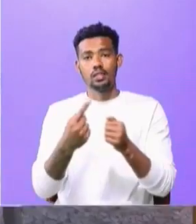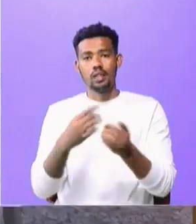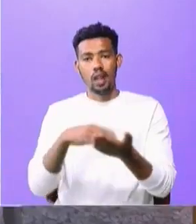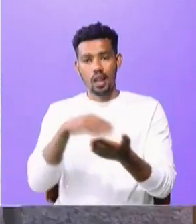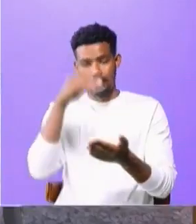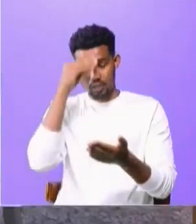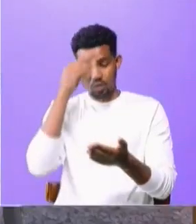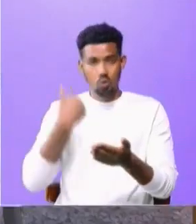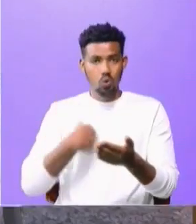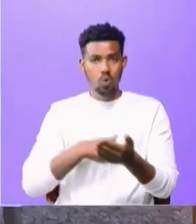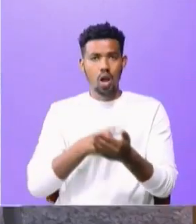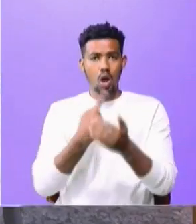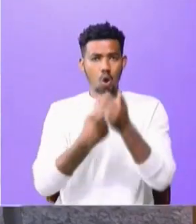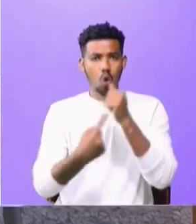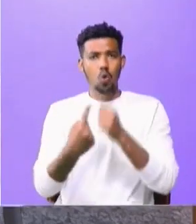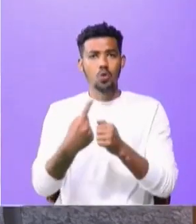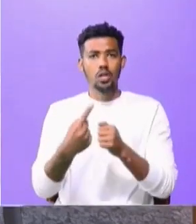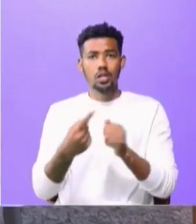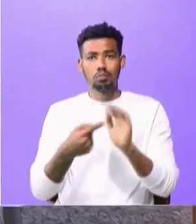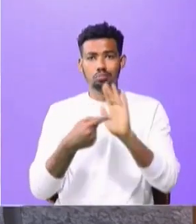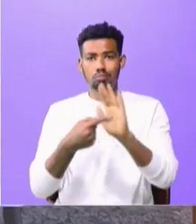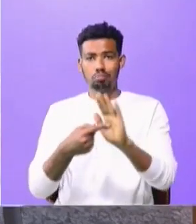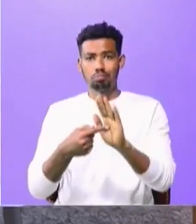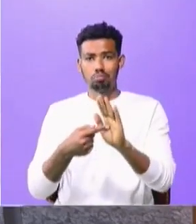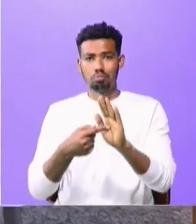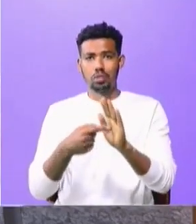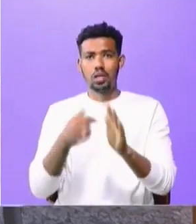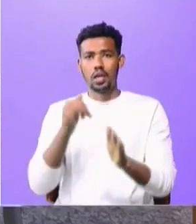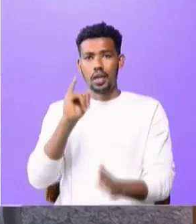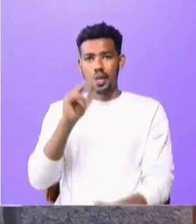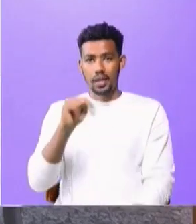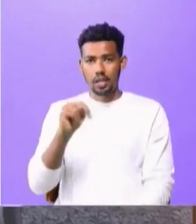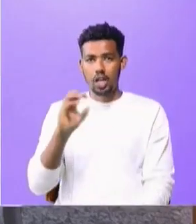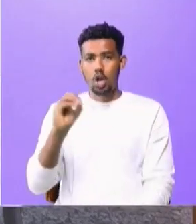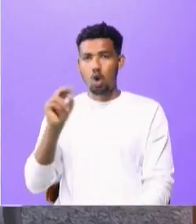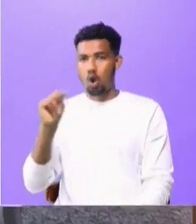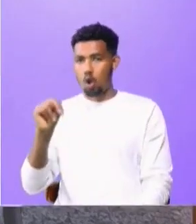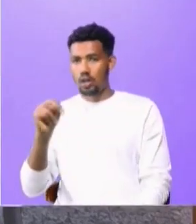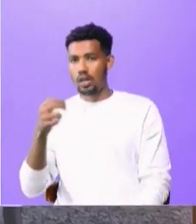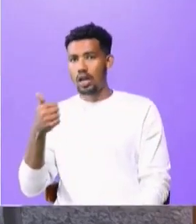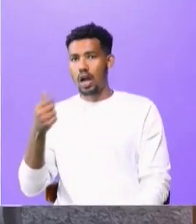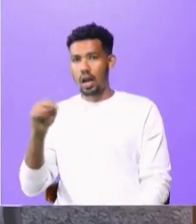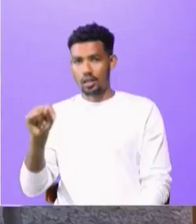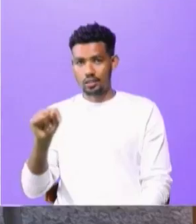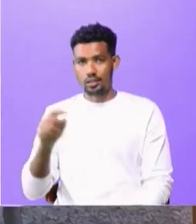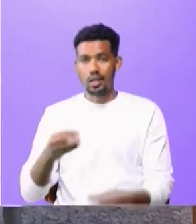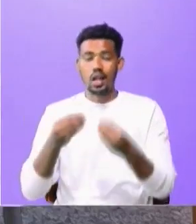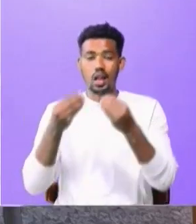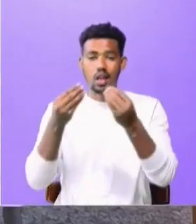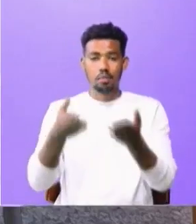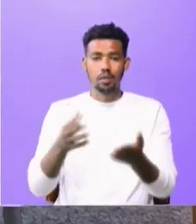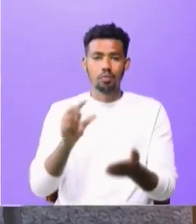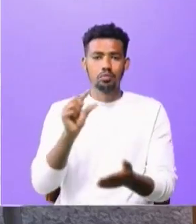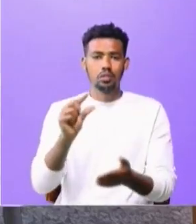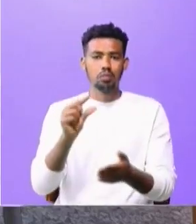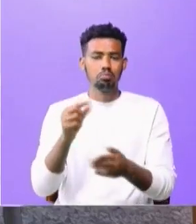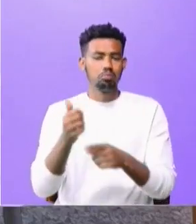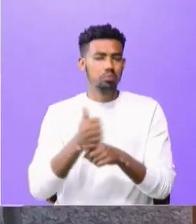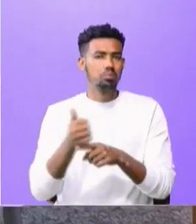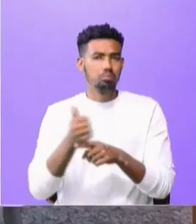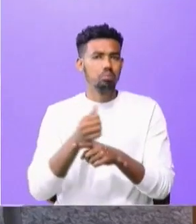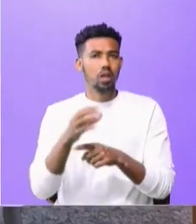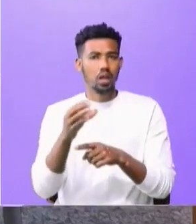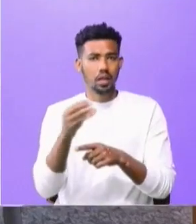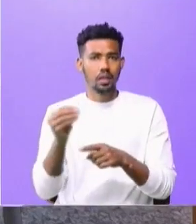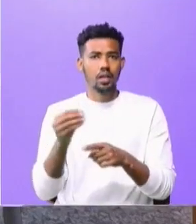only mentioned three prepositions like in, on, and at. Let me give you some exercise and let us